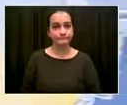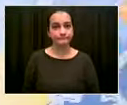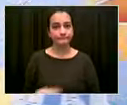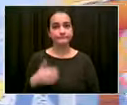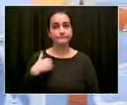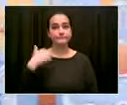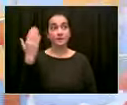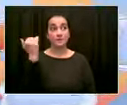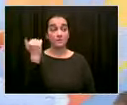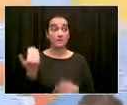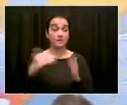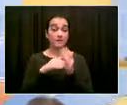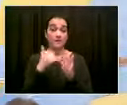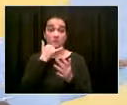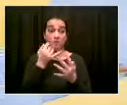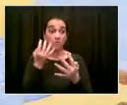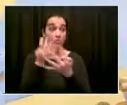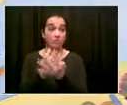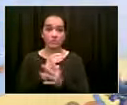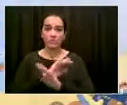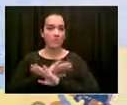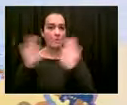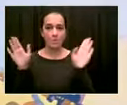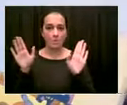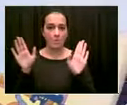Our next question goes to Aaron Durkin from Politico.